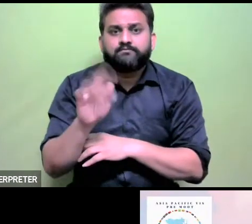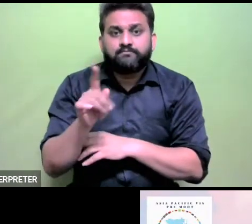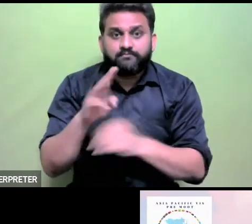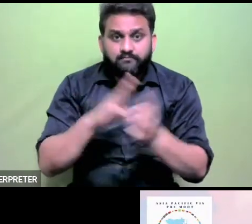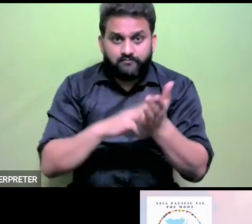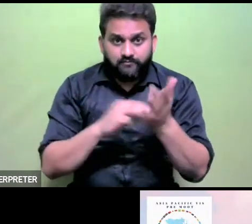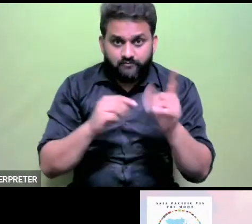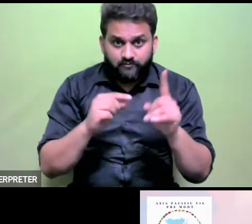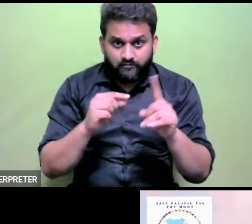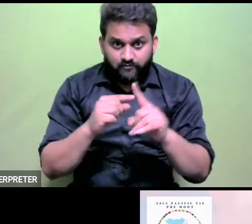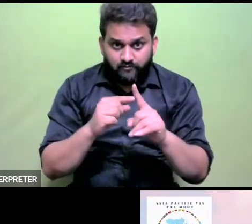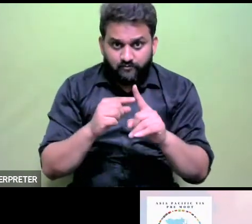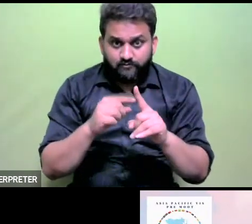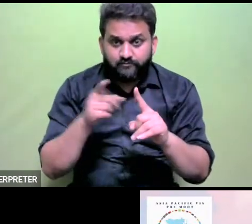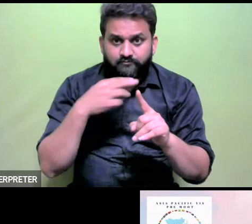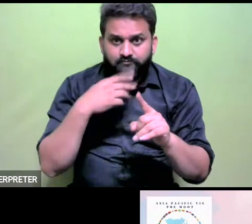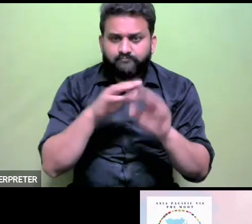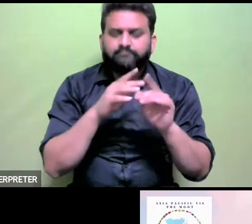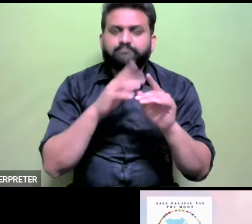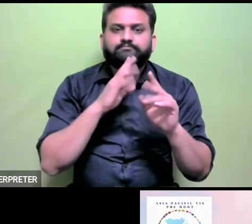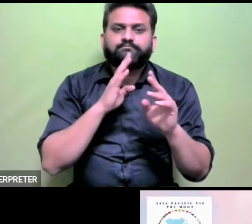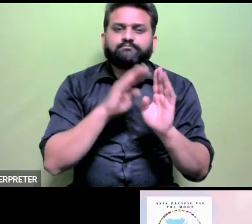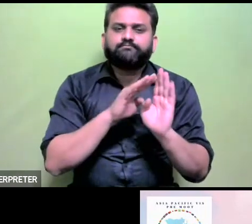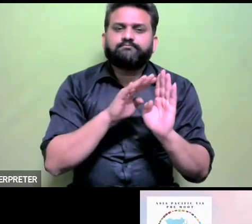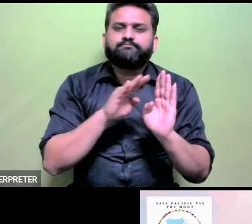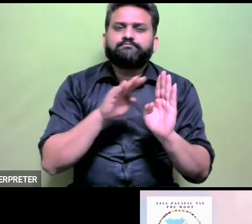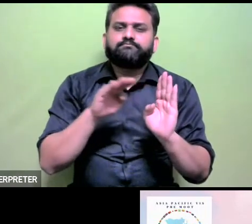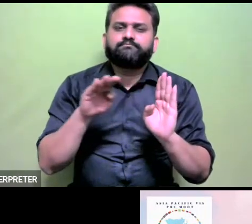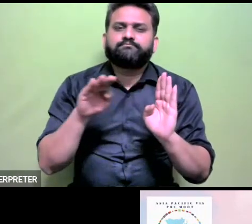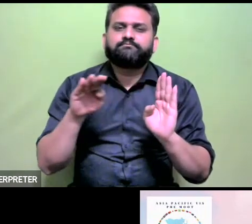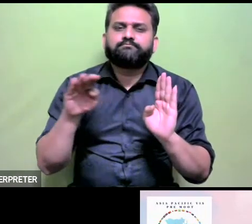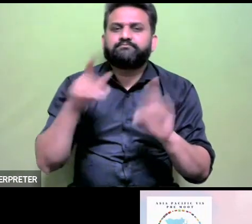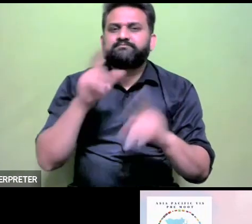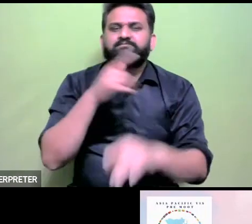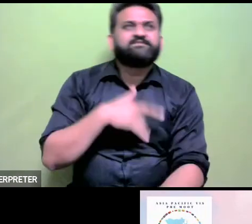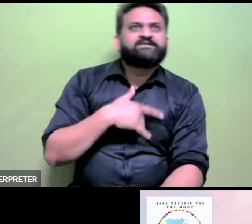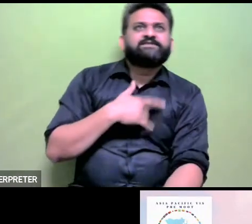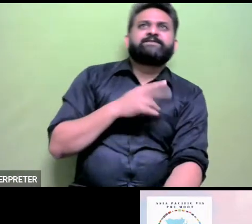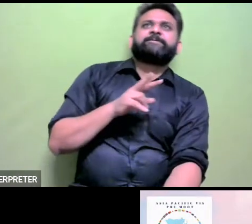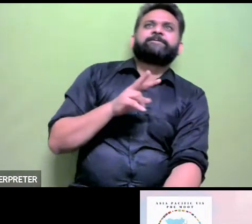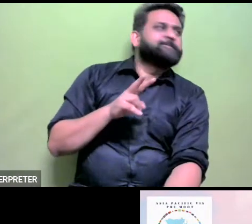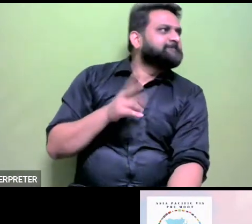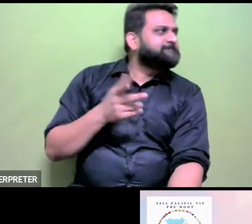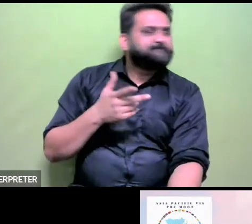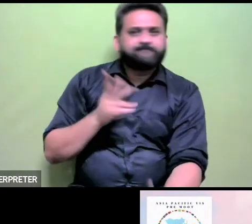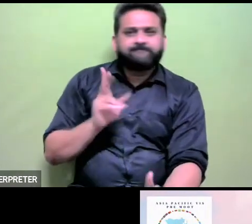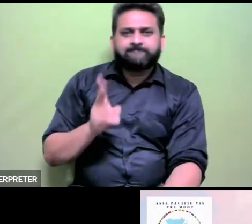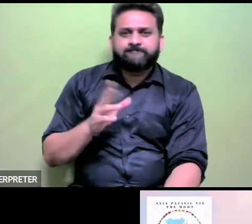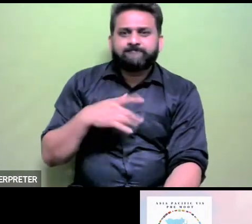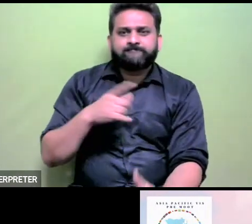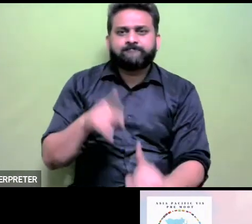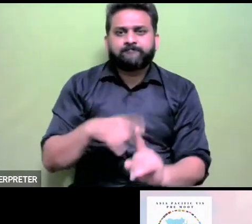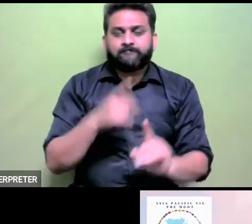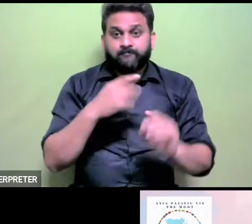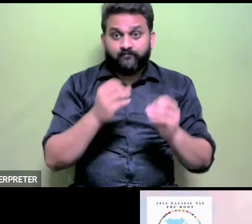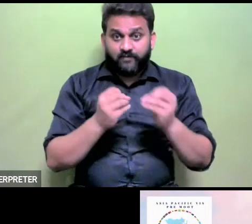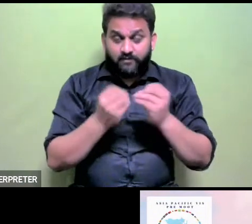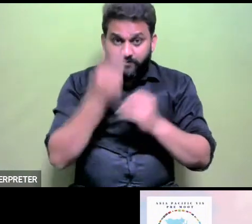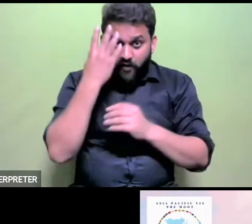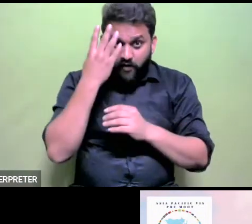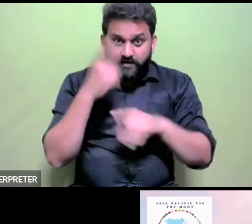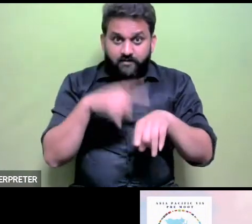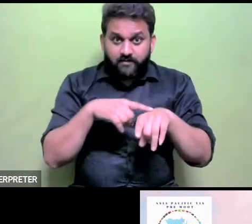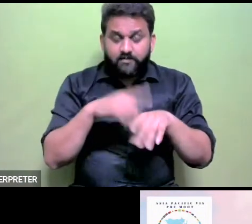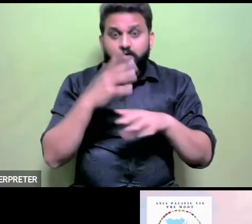if it goes like so flat, the people do not feel very happy about it. So early morning mood or the